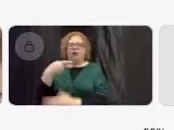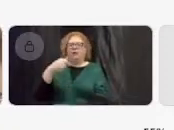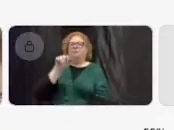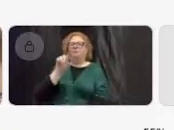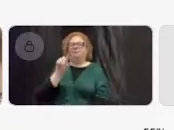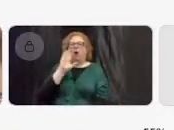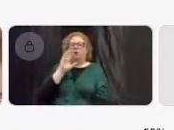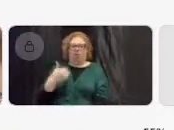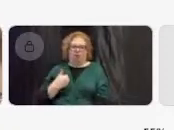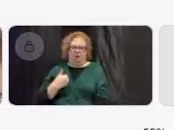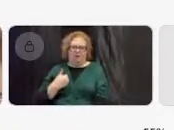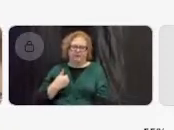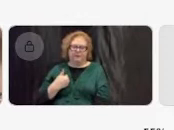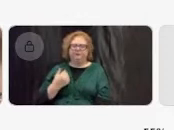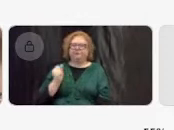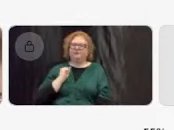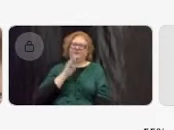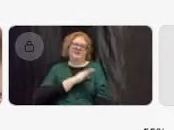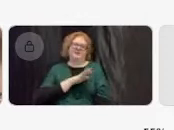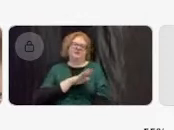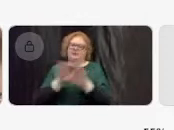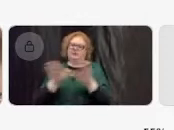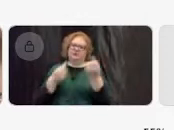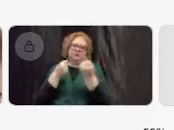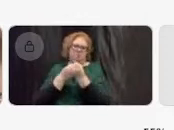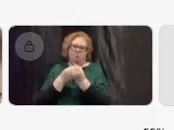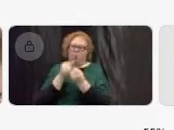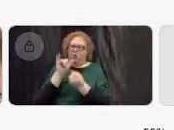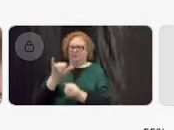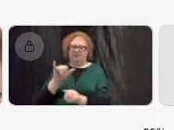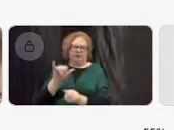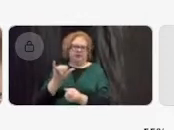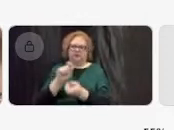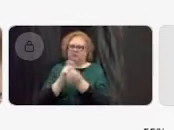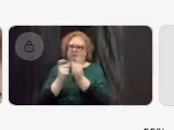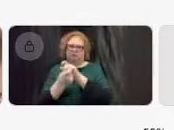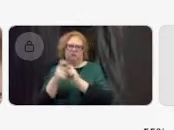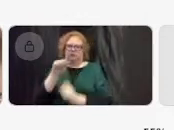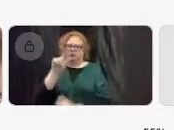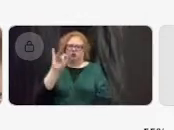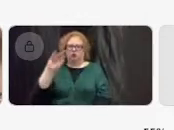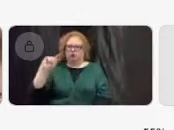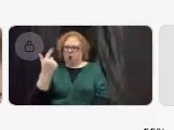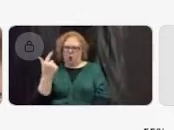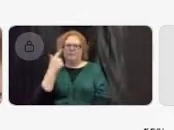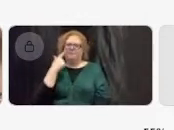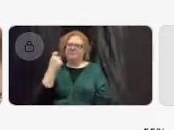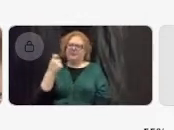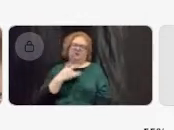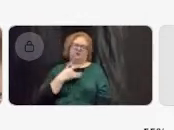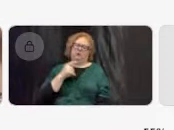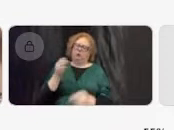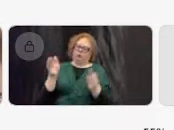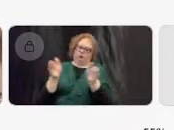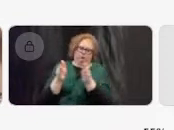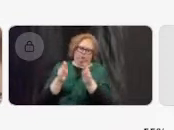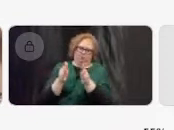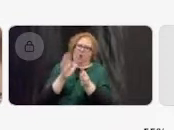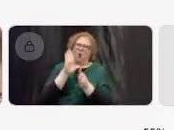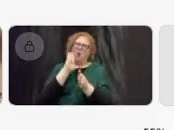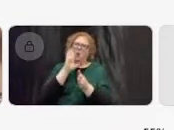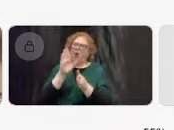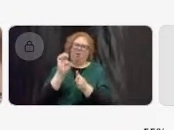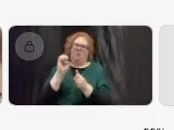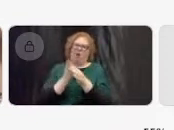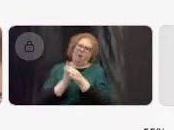not supportive of the requested PD-R rezoning. Staff feels the site is too small and will be overdeveloped to